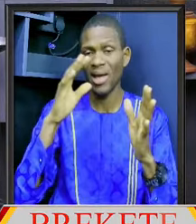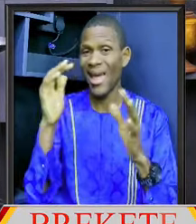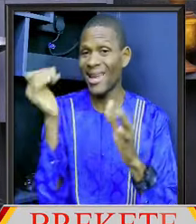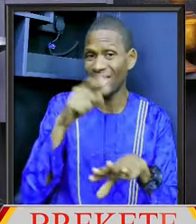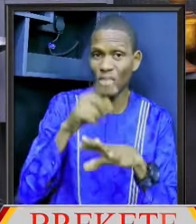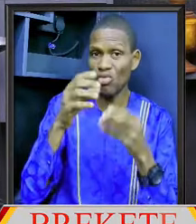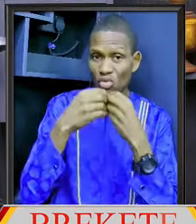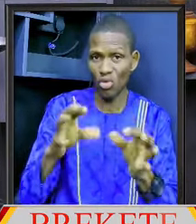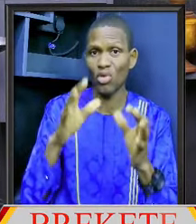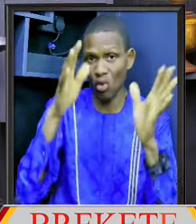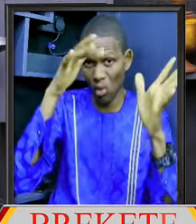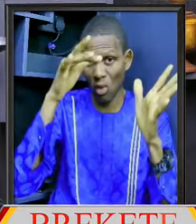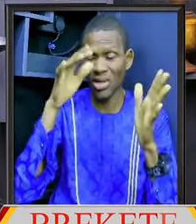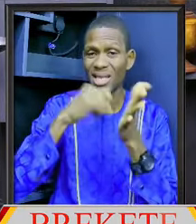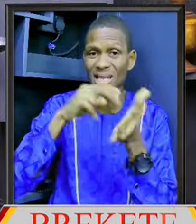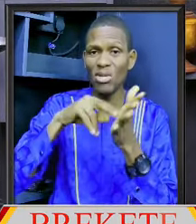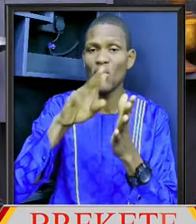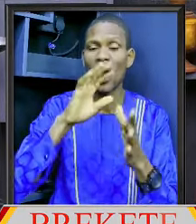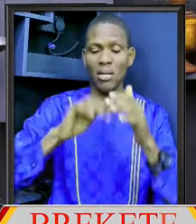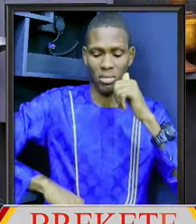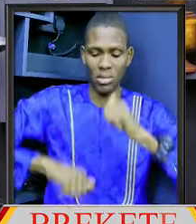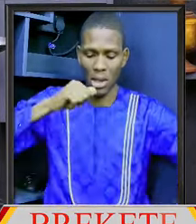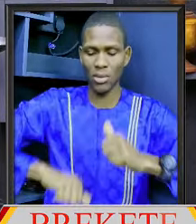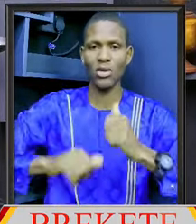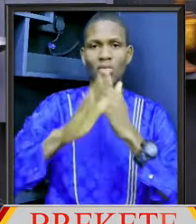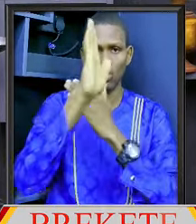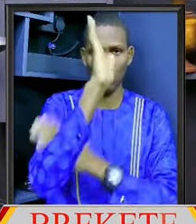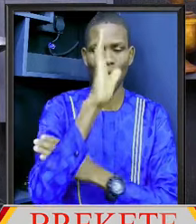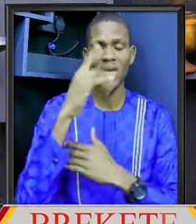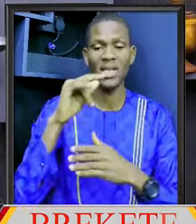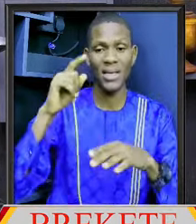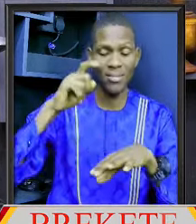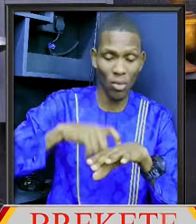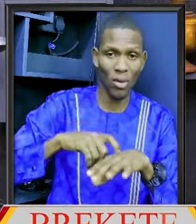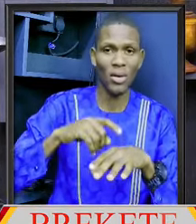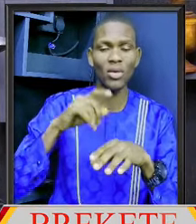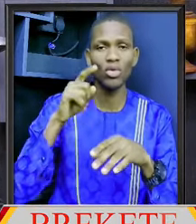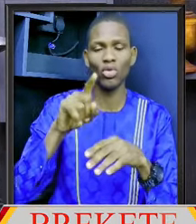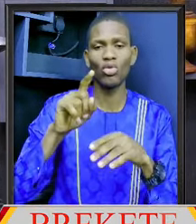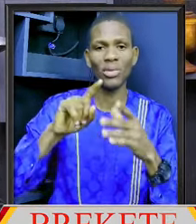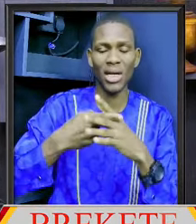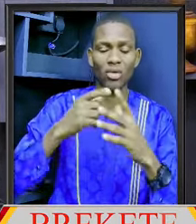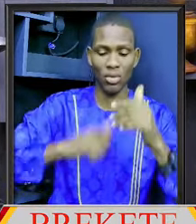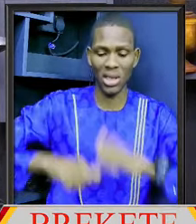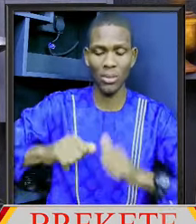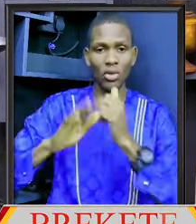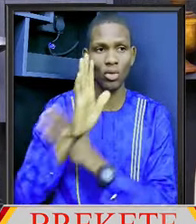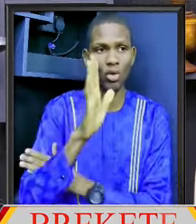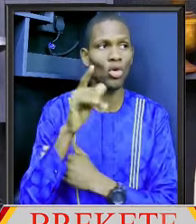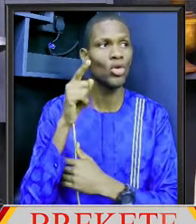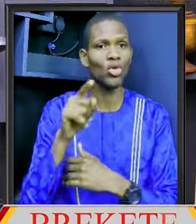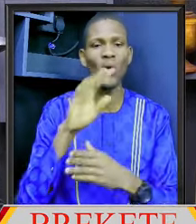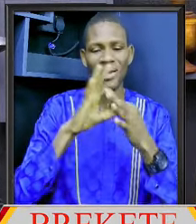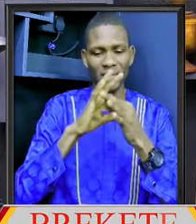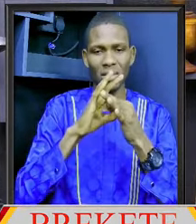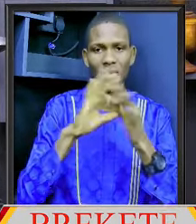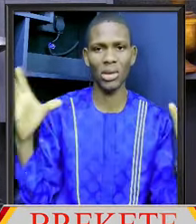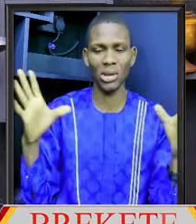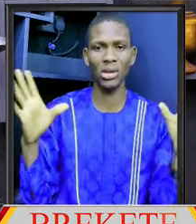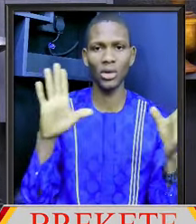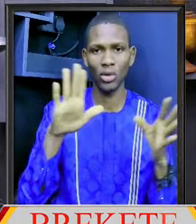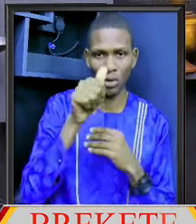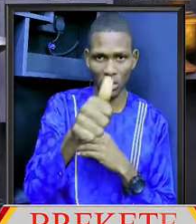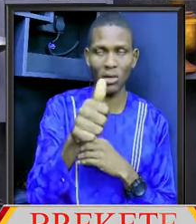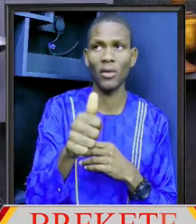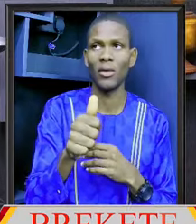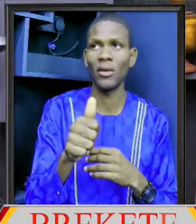hope, it means you are doubting God. The moment you begin to doubt God, you are disconnecting